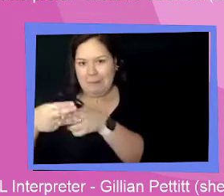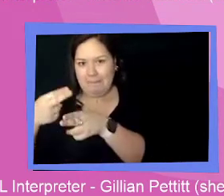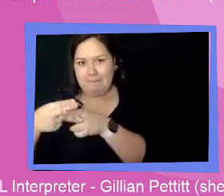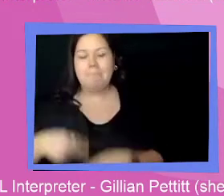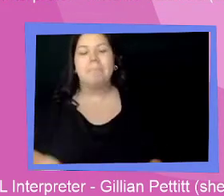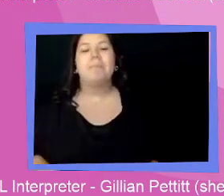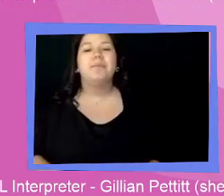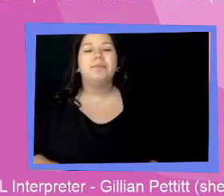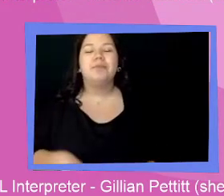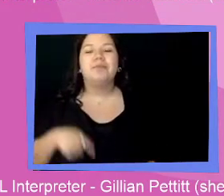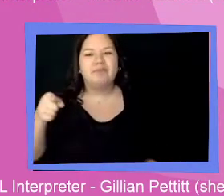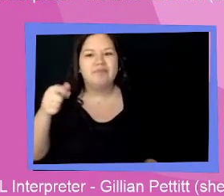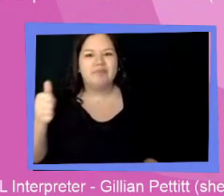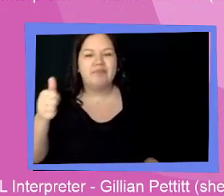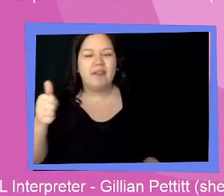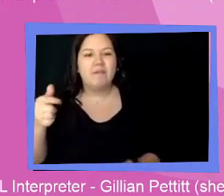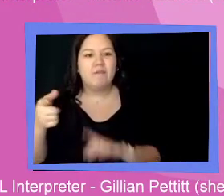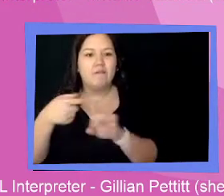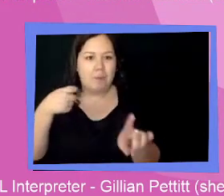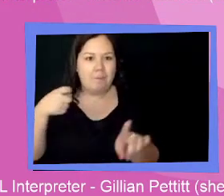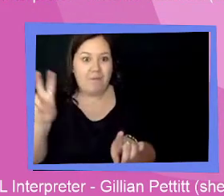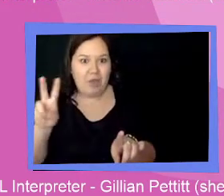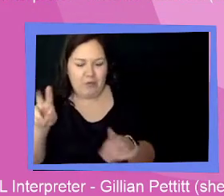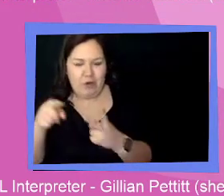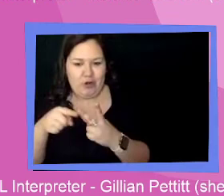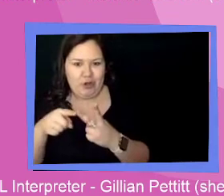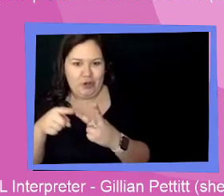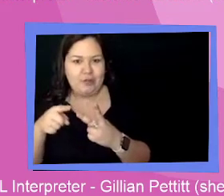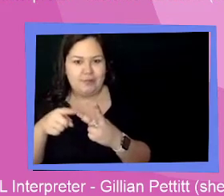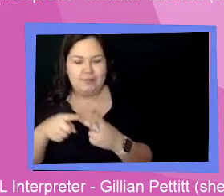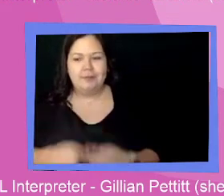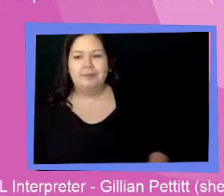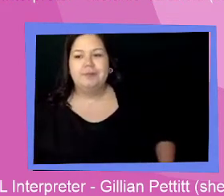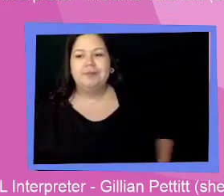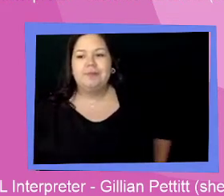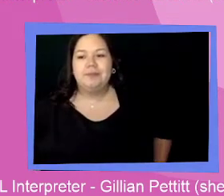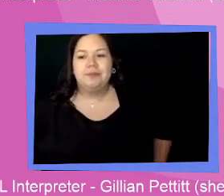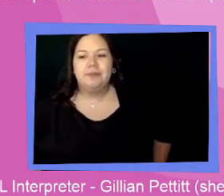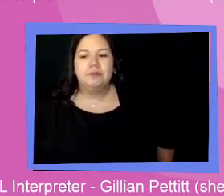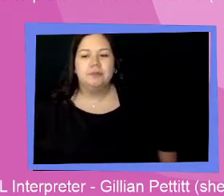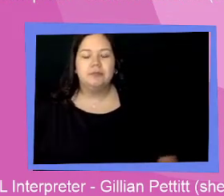he is from Vancouver. He's writing from Vancouver.